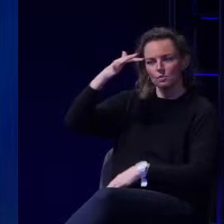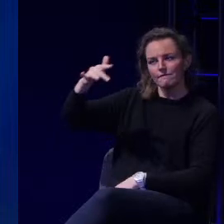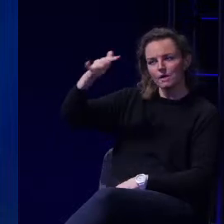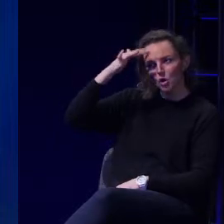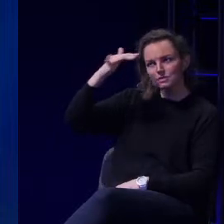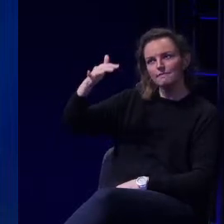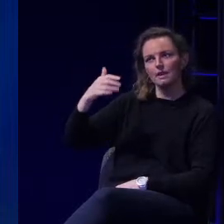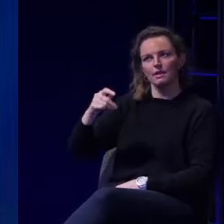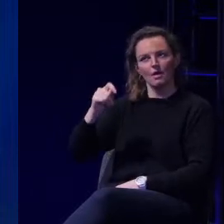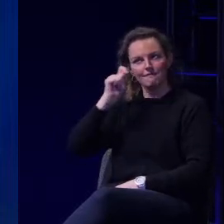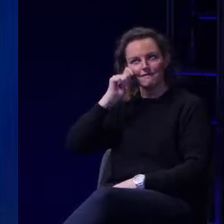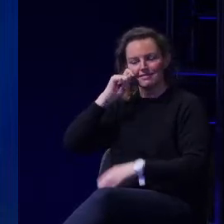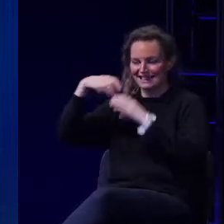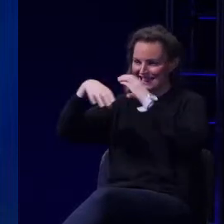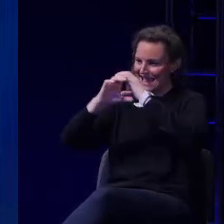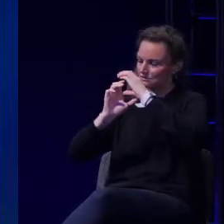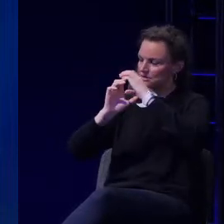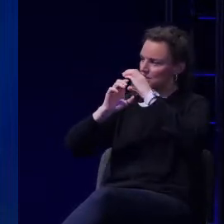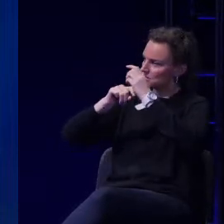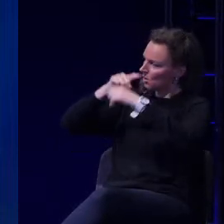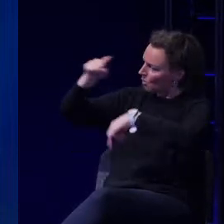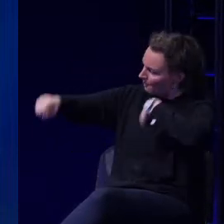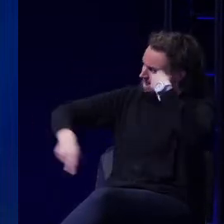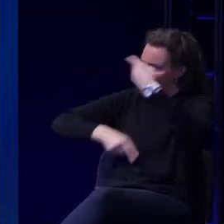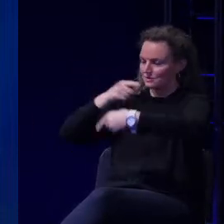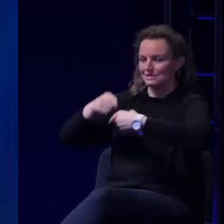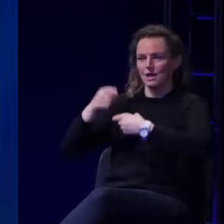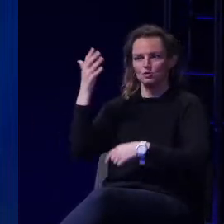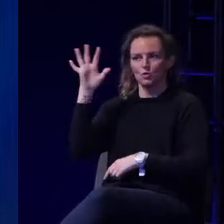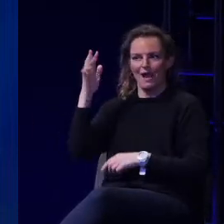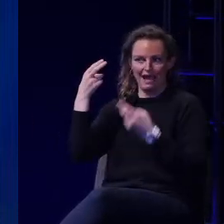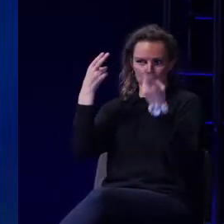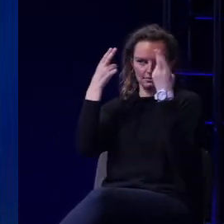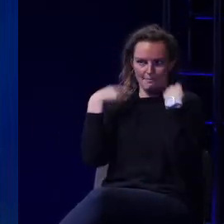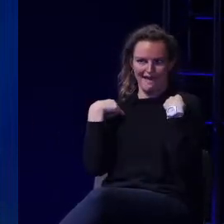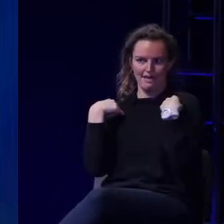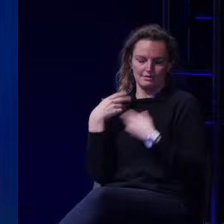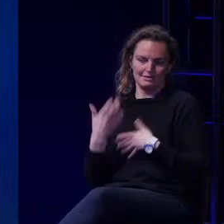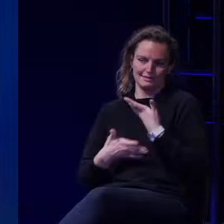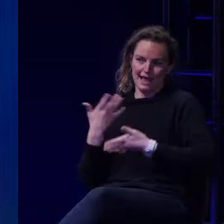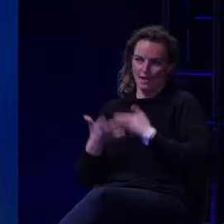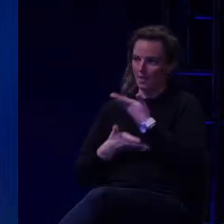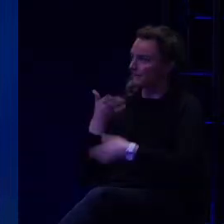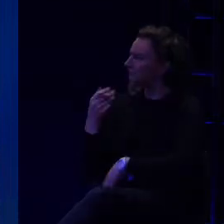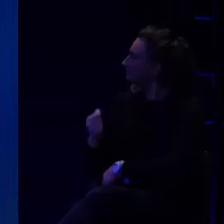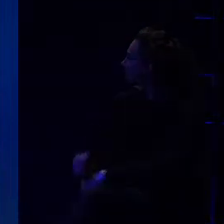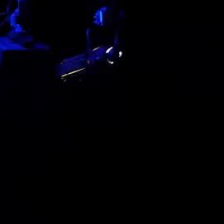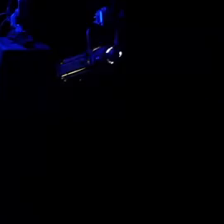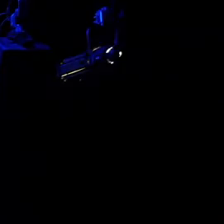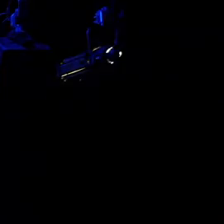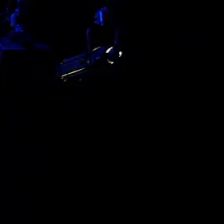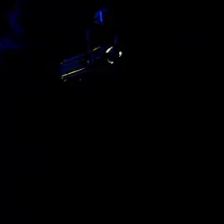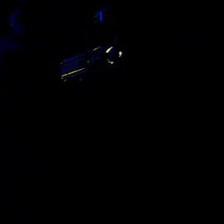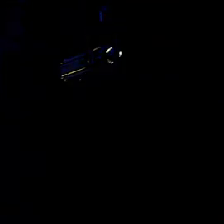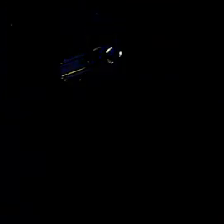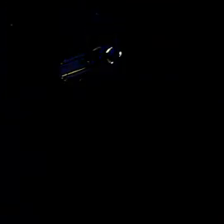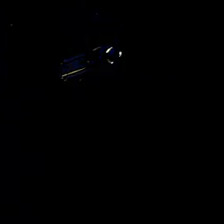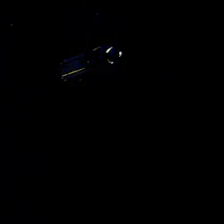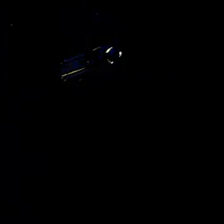of lenses that's come full circle to Handmaids. Right, okay. Let's have a look. James, could you play Nicola's clip, please? Thank you.